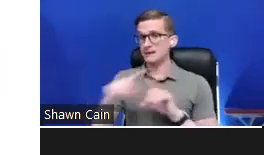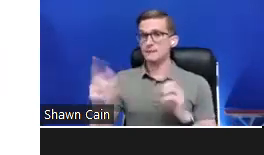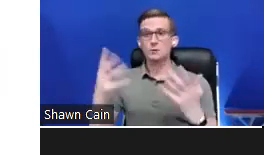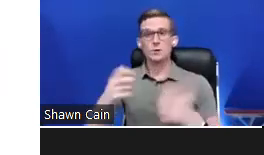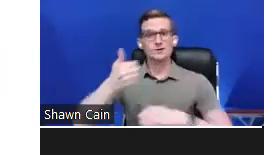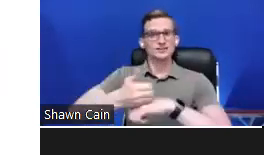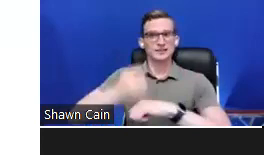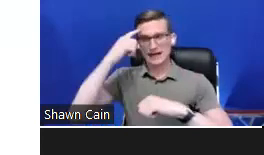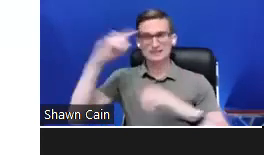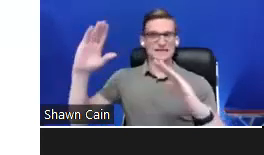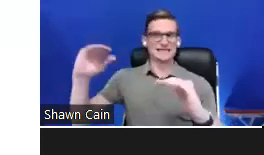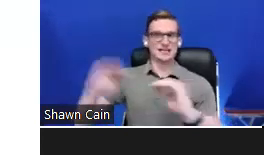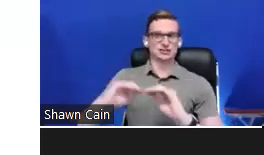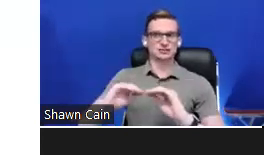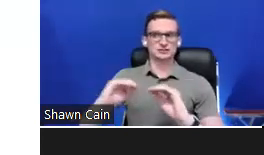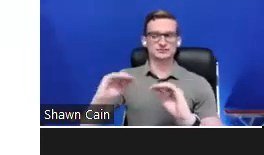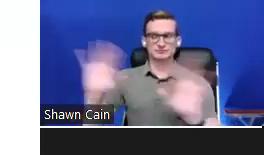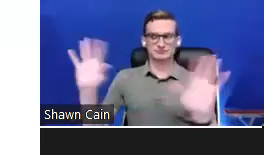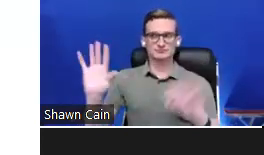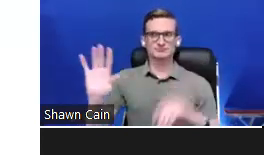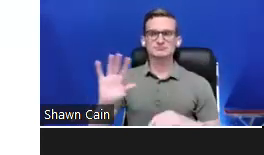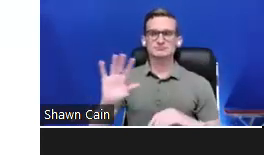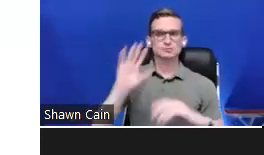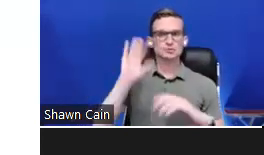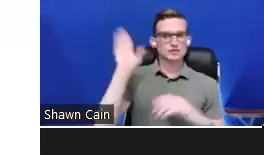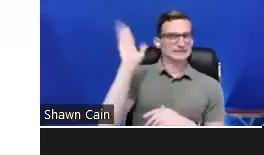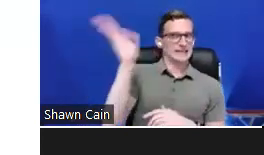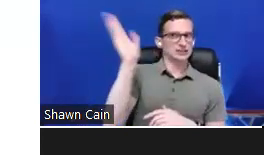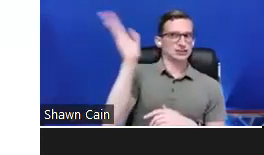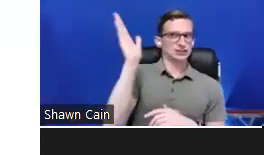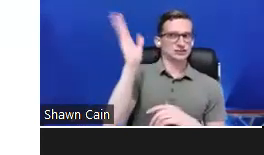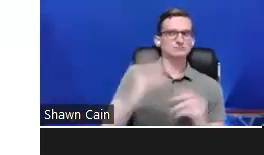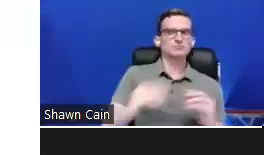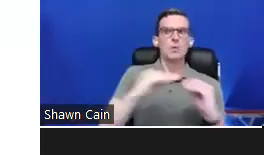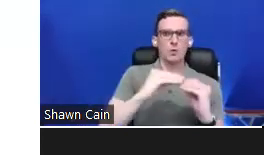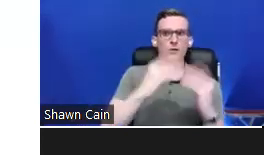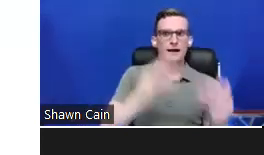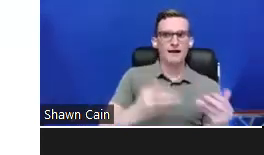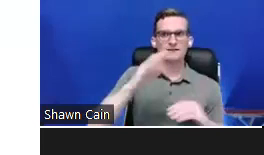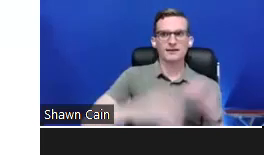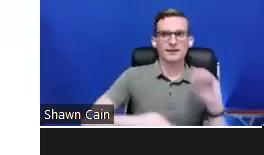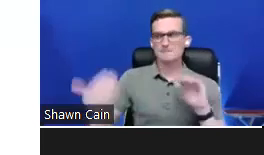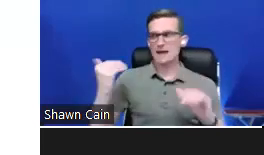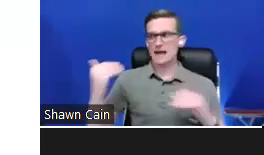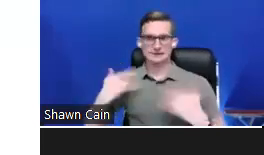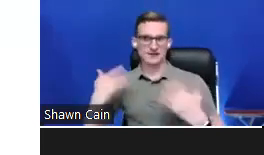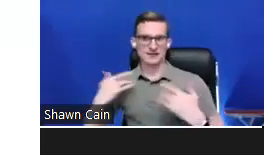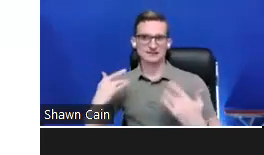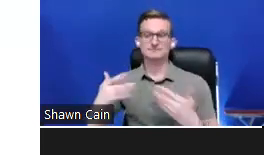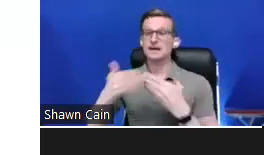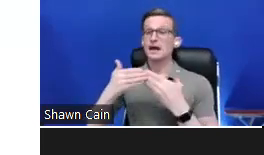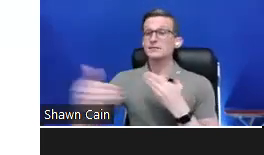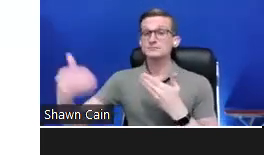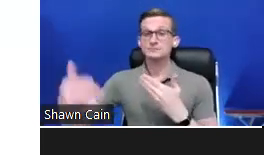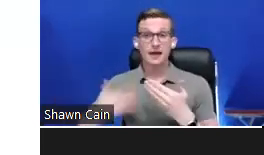of this is going to be a little more presentation heavy than some of our other events. You can see those remaining events. We've got another